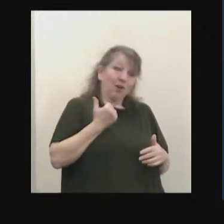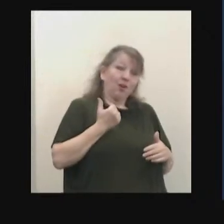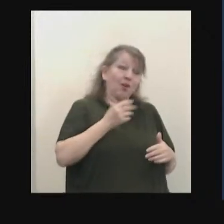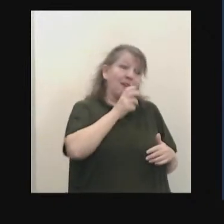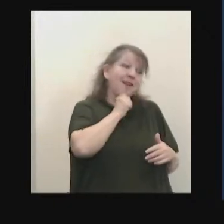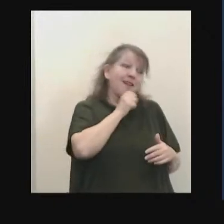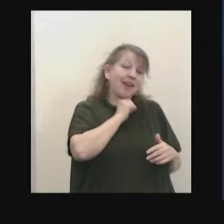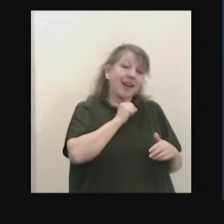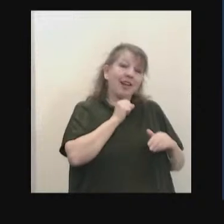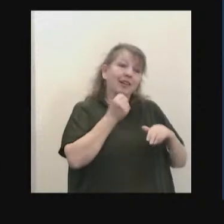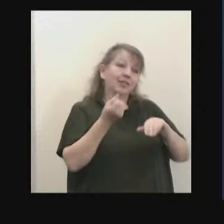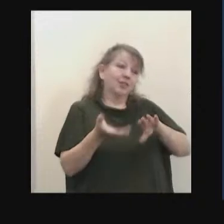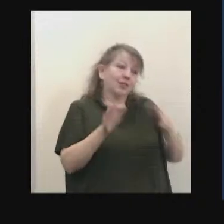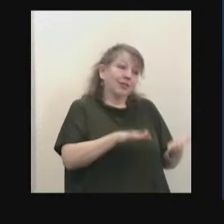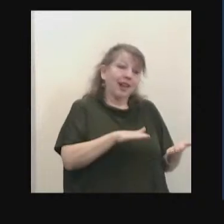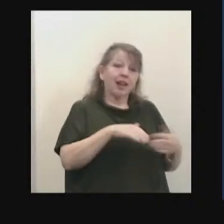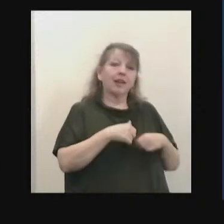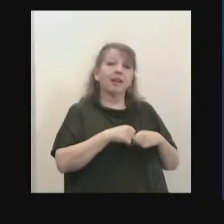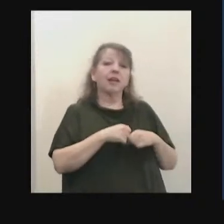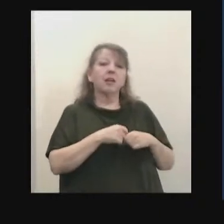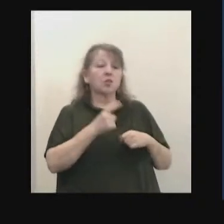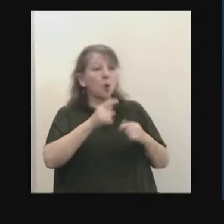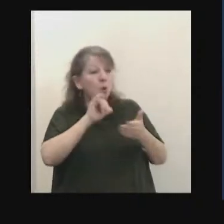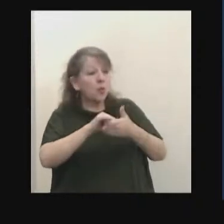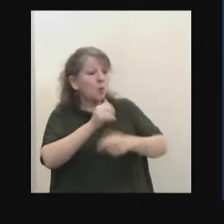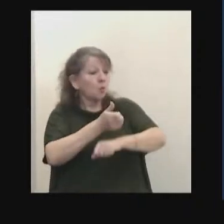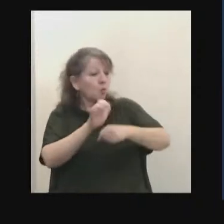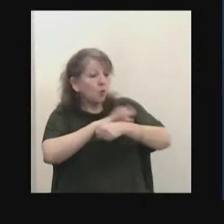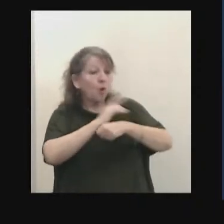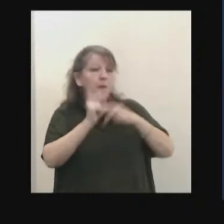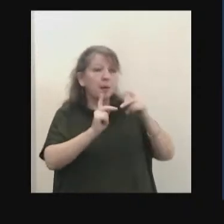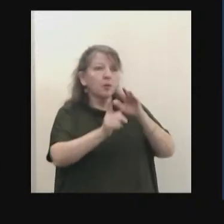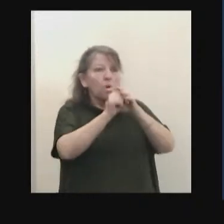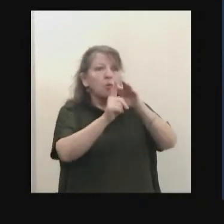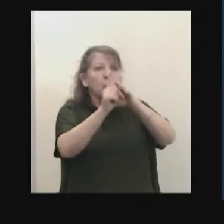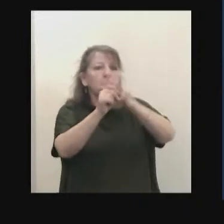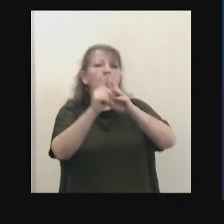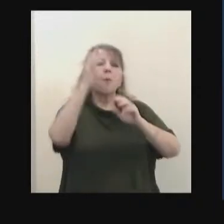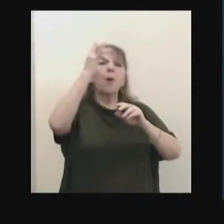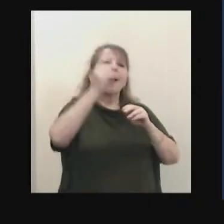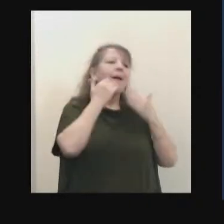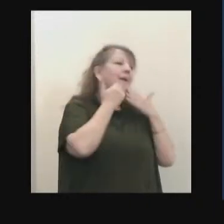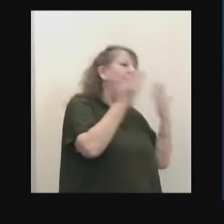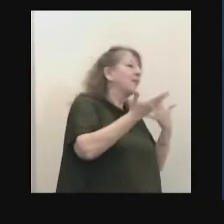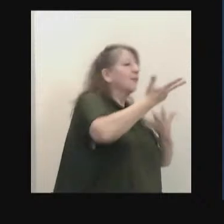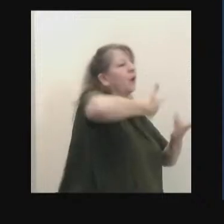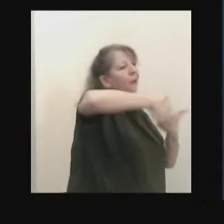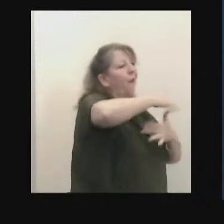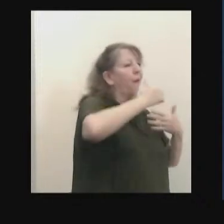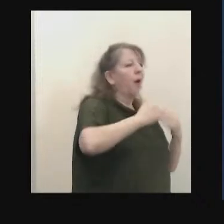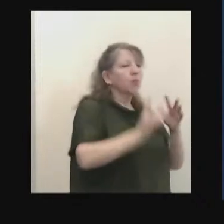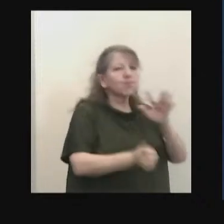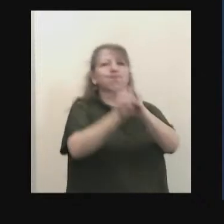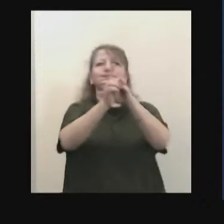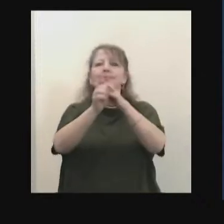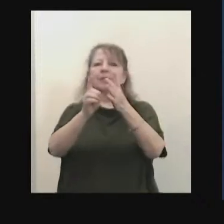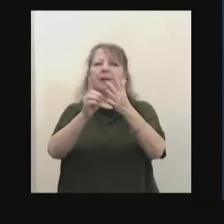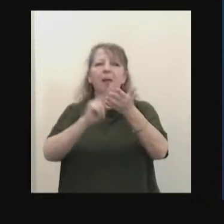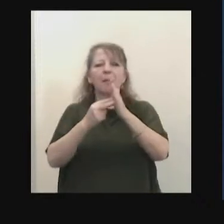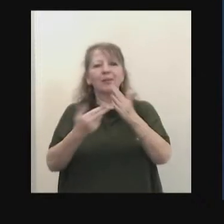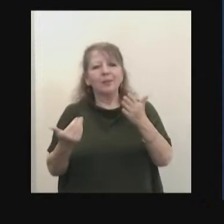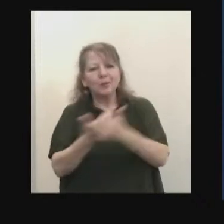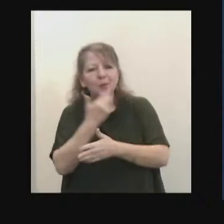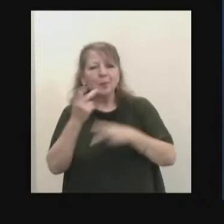are very worried about the spike in new cases following the Thanksgiving holiday. Thereby, that would require new hospitalizations. The